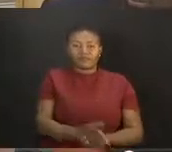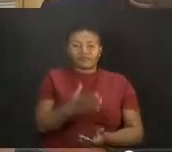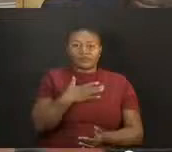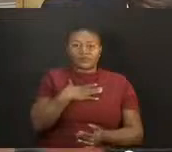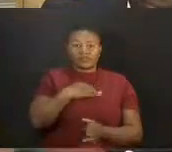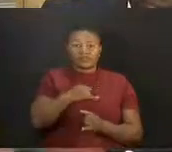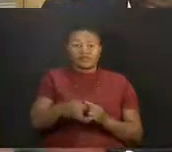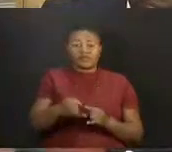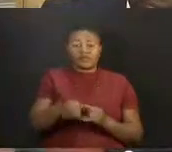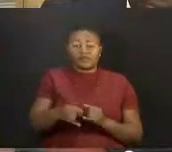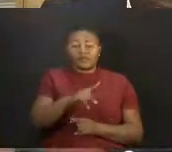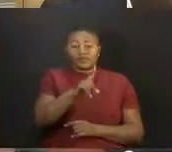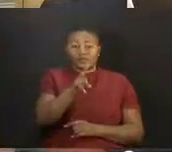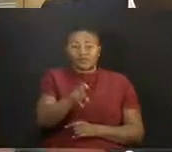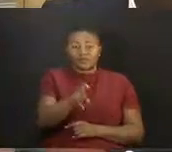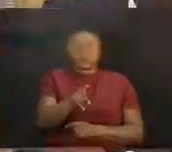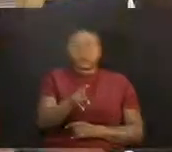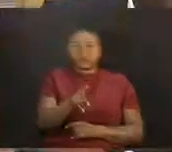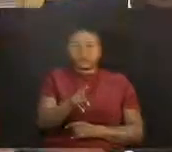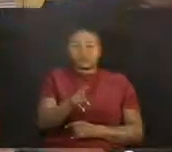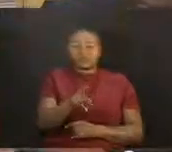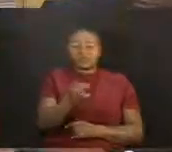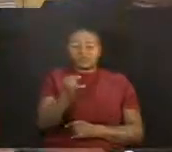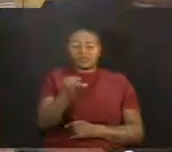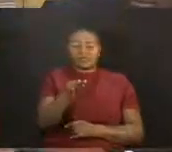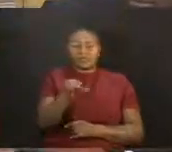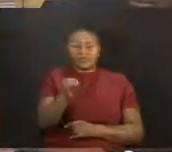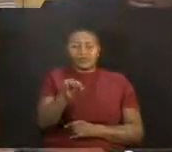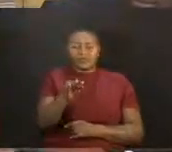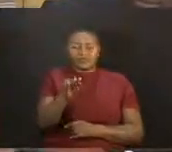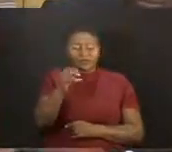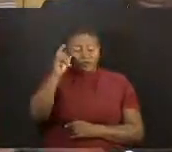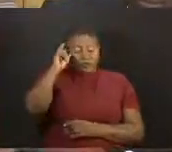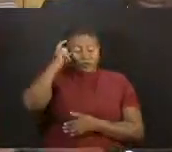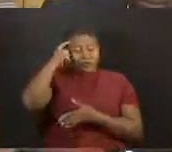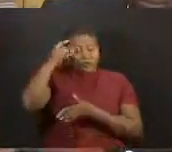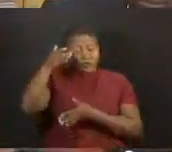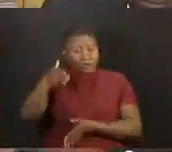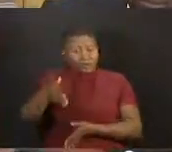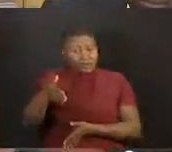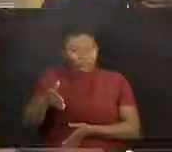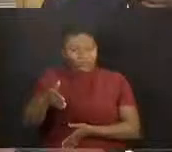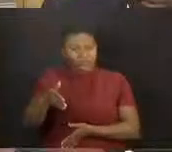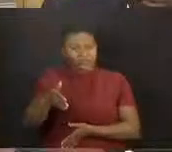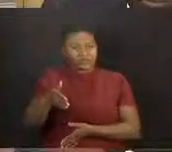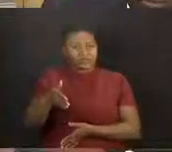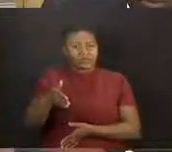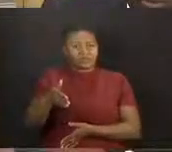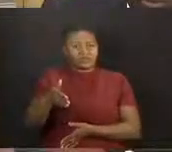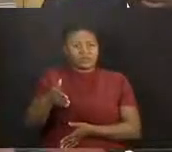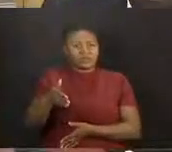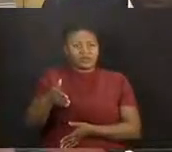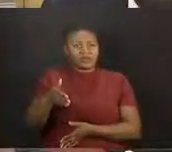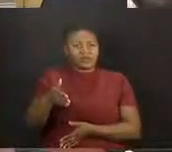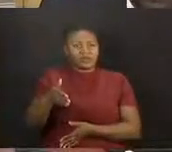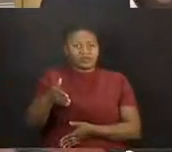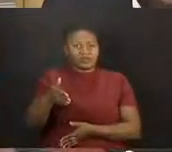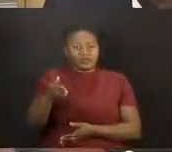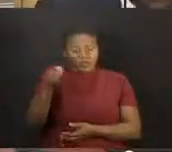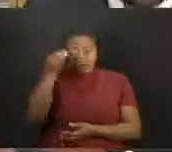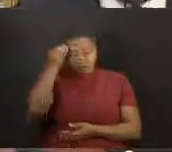question to the governor is whether the governor, as we speak now, is in occupation of this particular